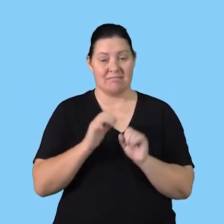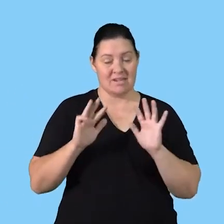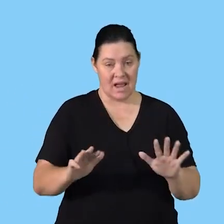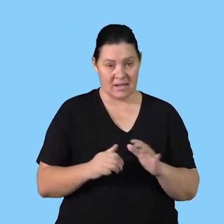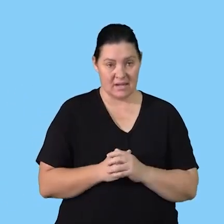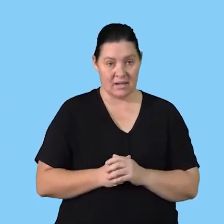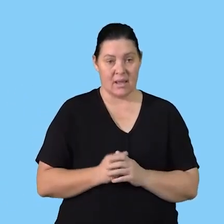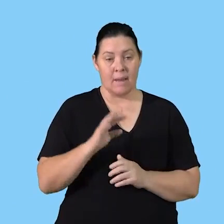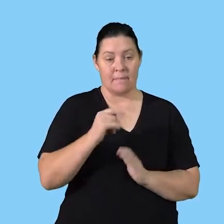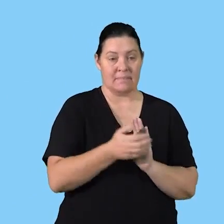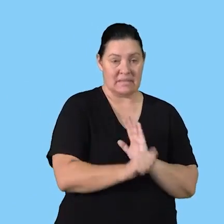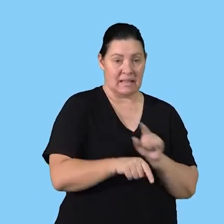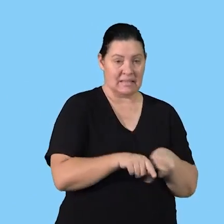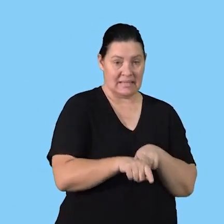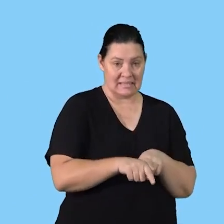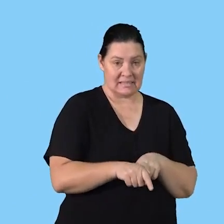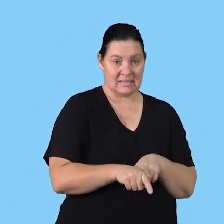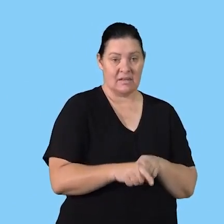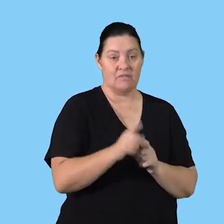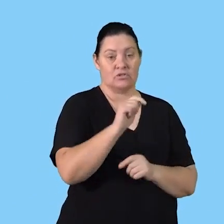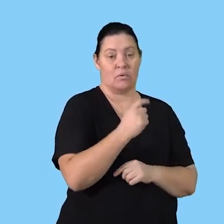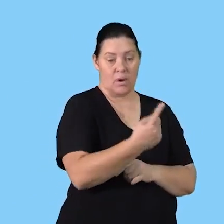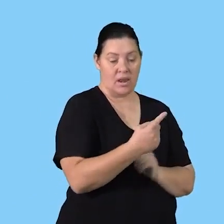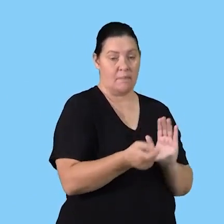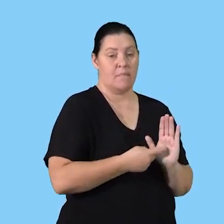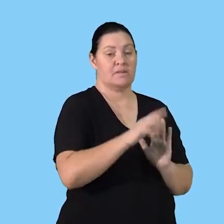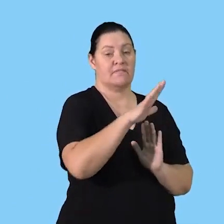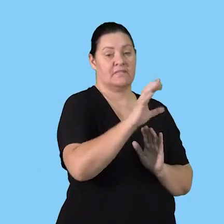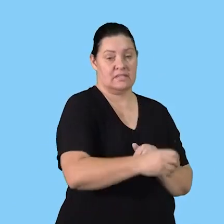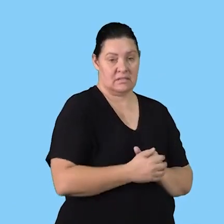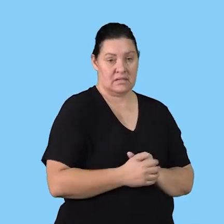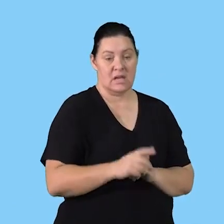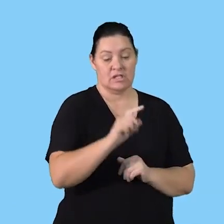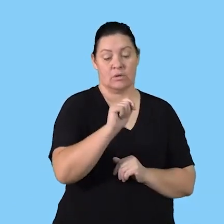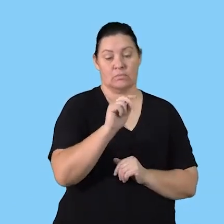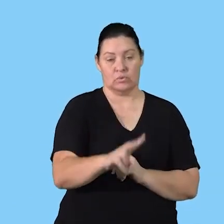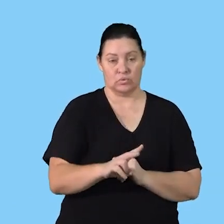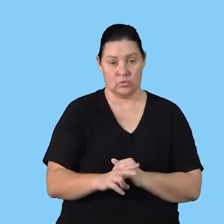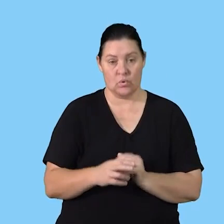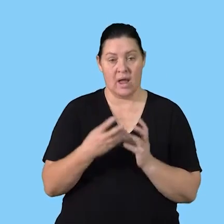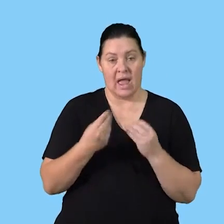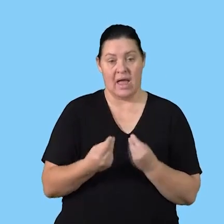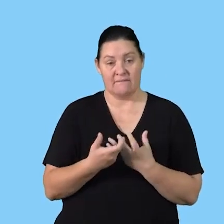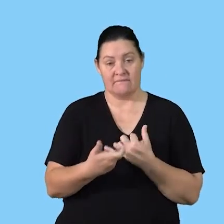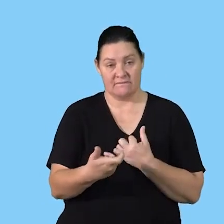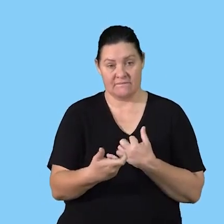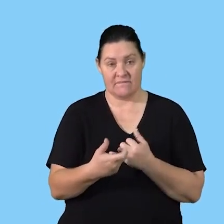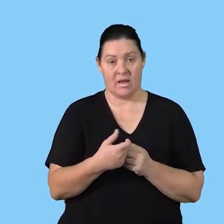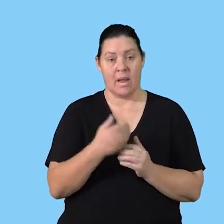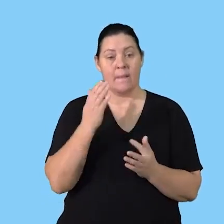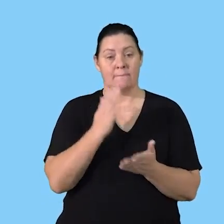grade 9, our map skills test number 1 in term 1 will be out of 50. In term 2, we will have